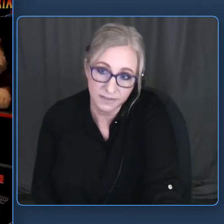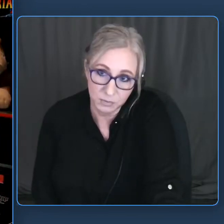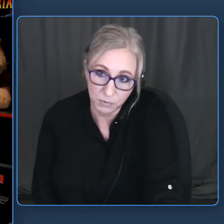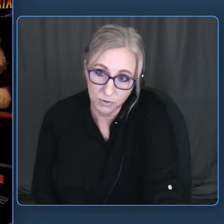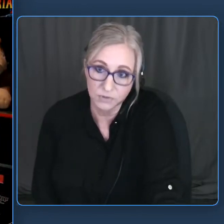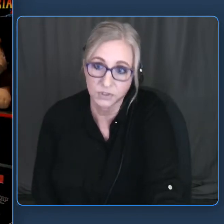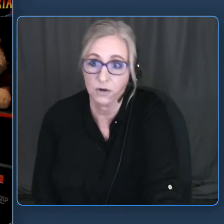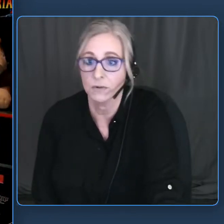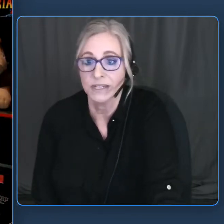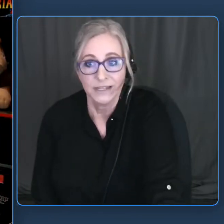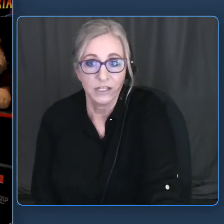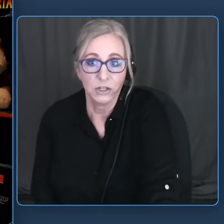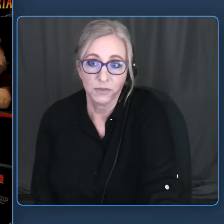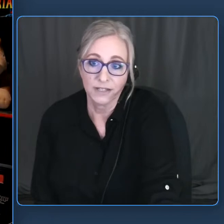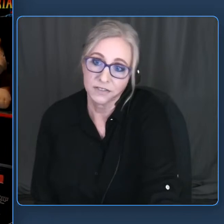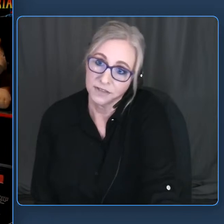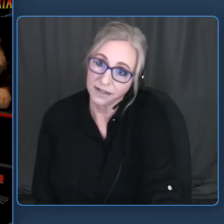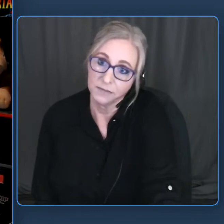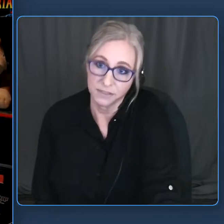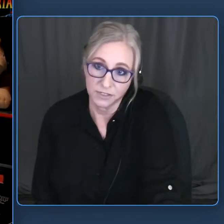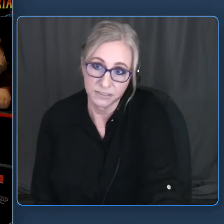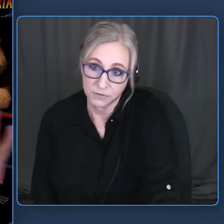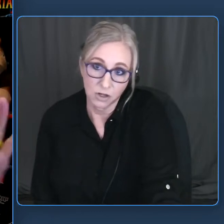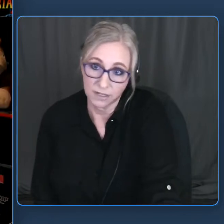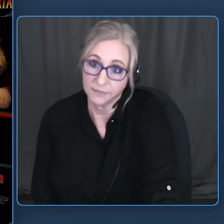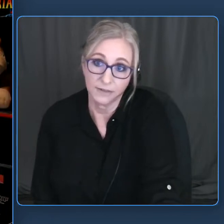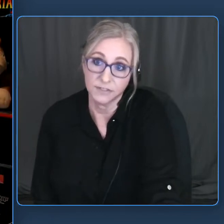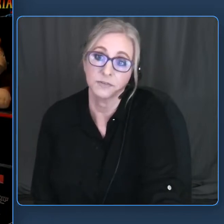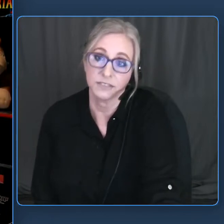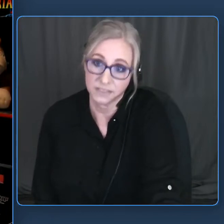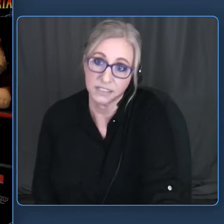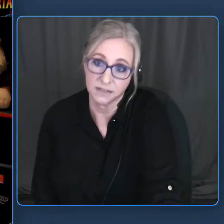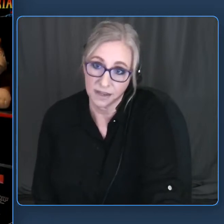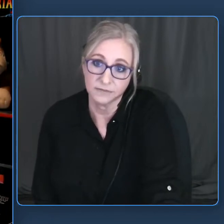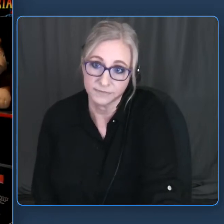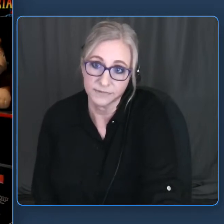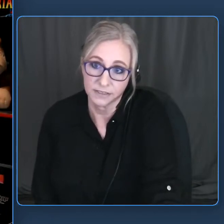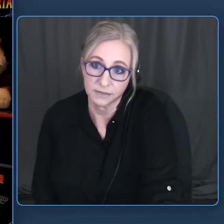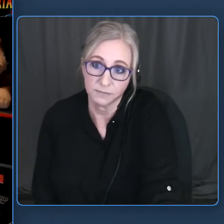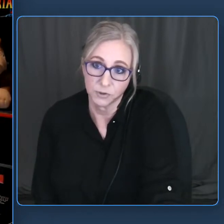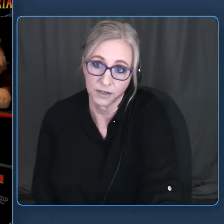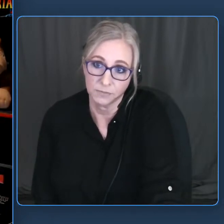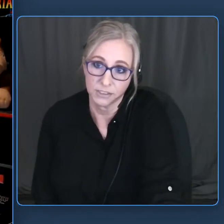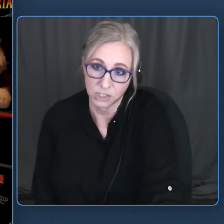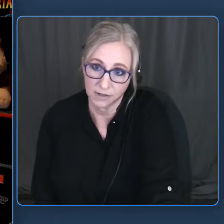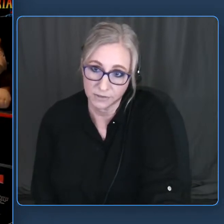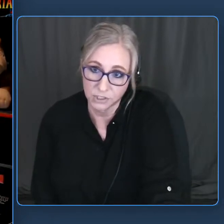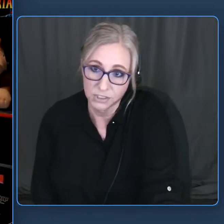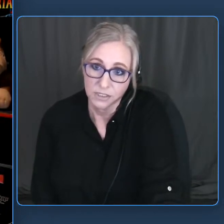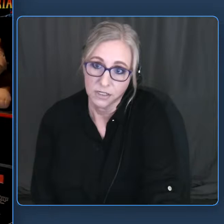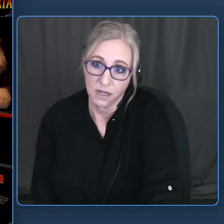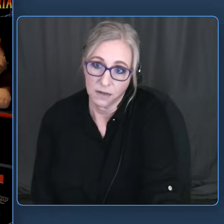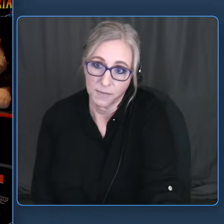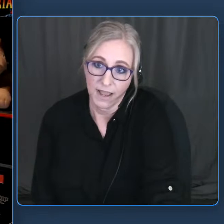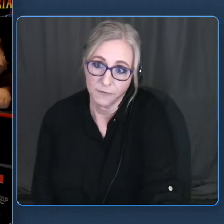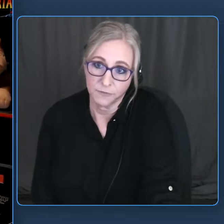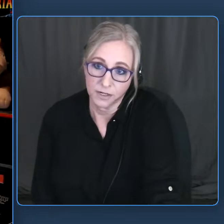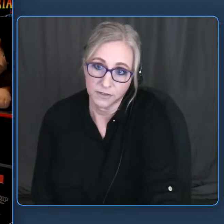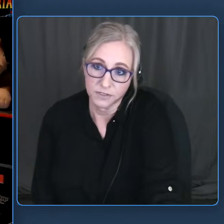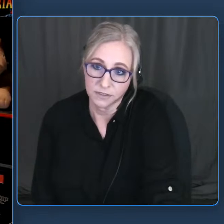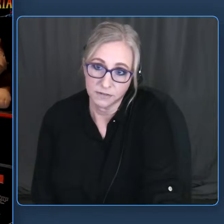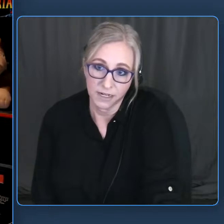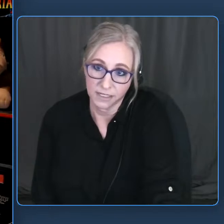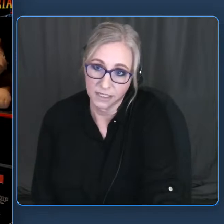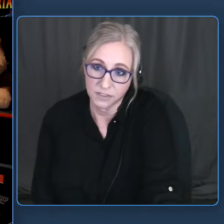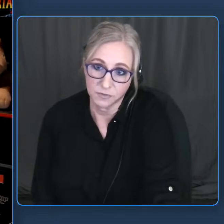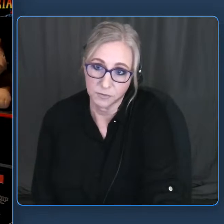is accessible. So, that can be very difficult. And I've definitely seen that where that can be a challenge. I have